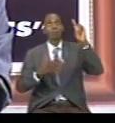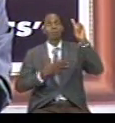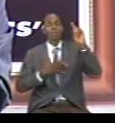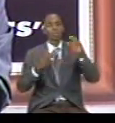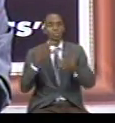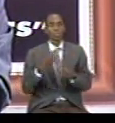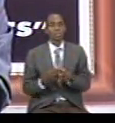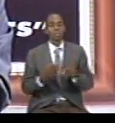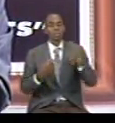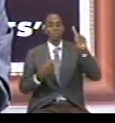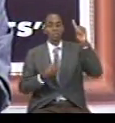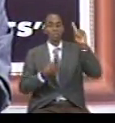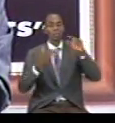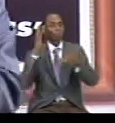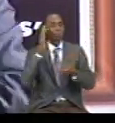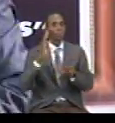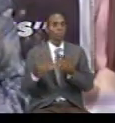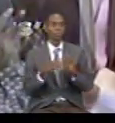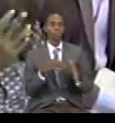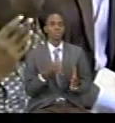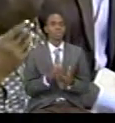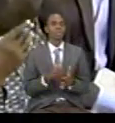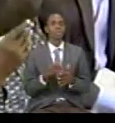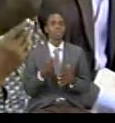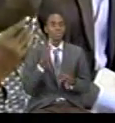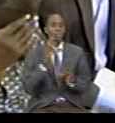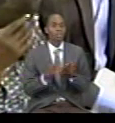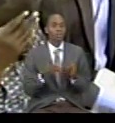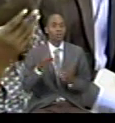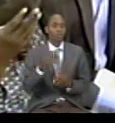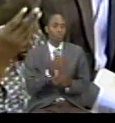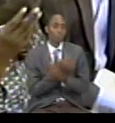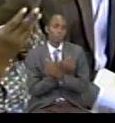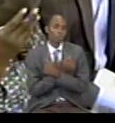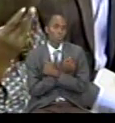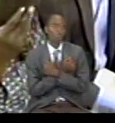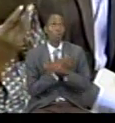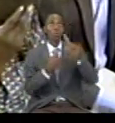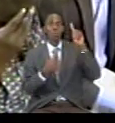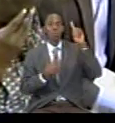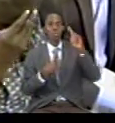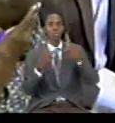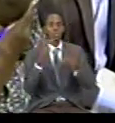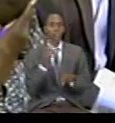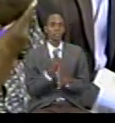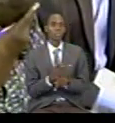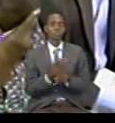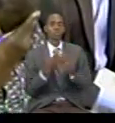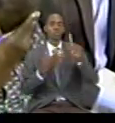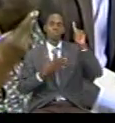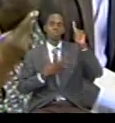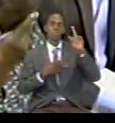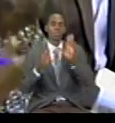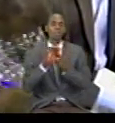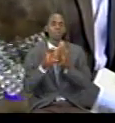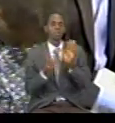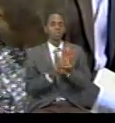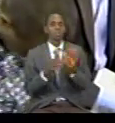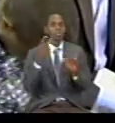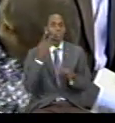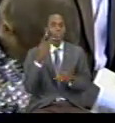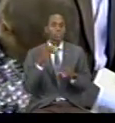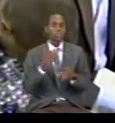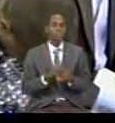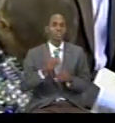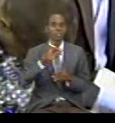I will do it. If you love me, keep my commandments. Look at chapter 16, and